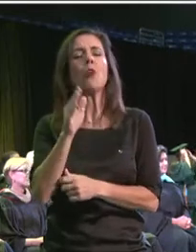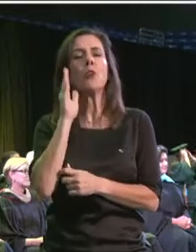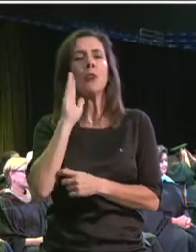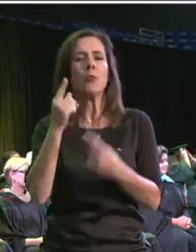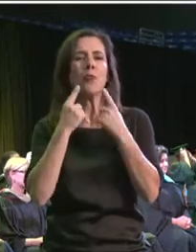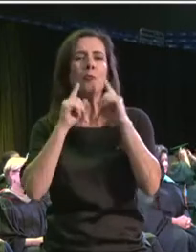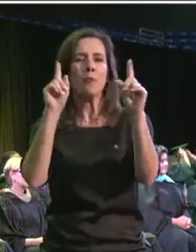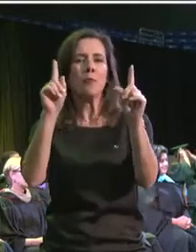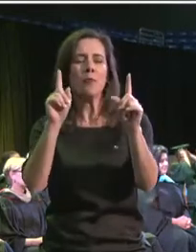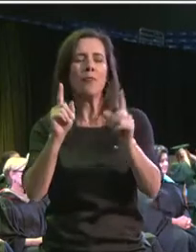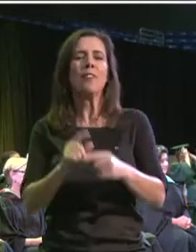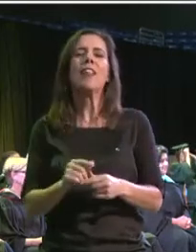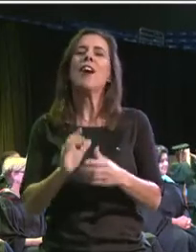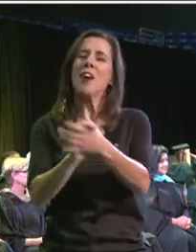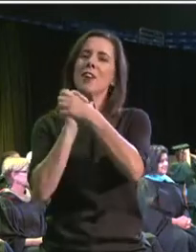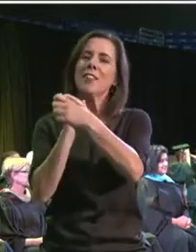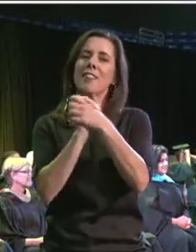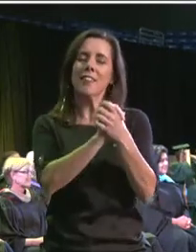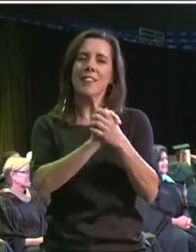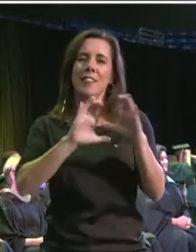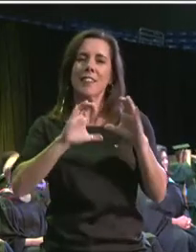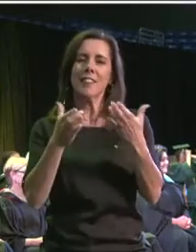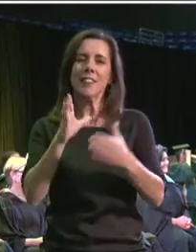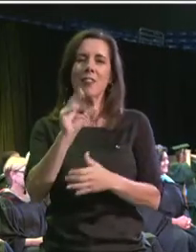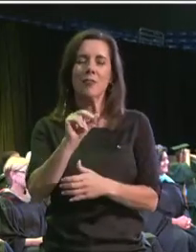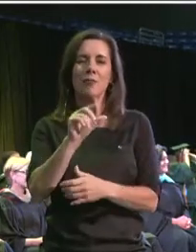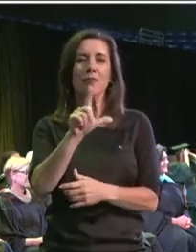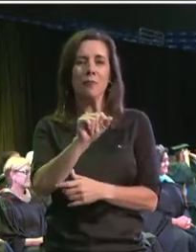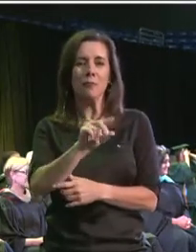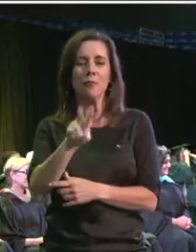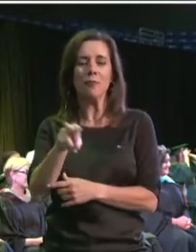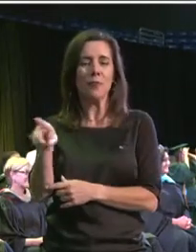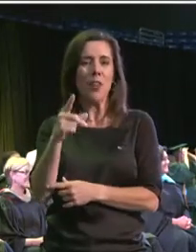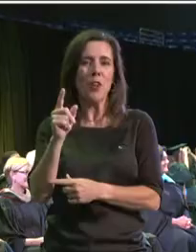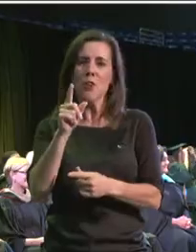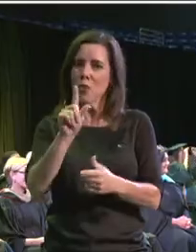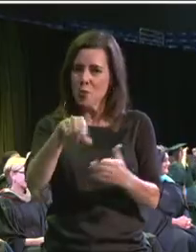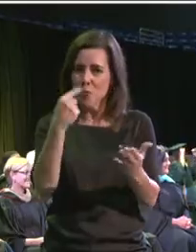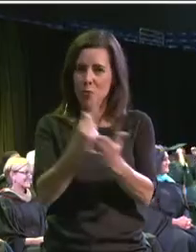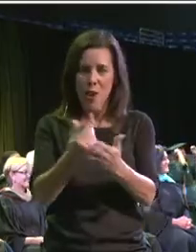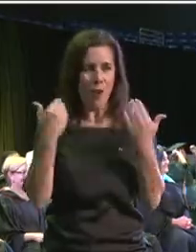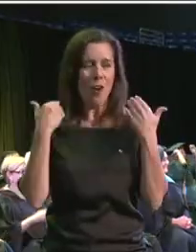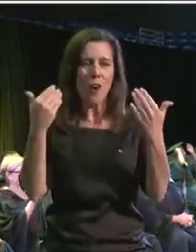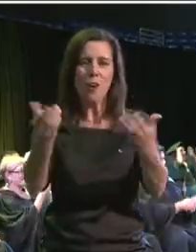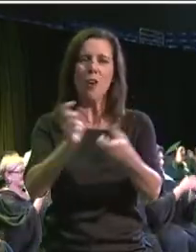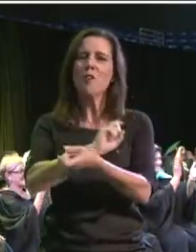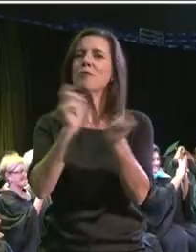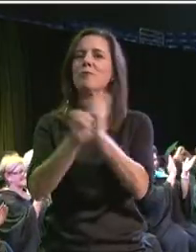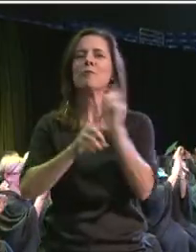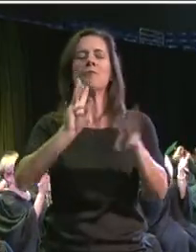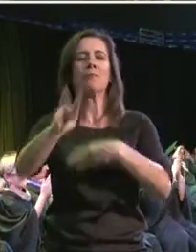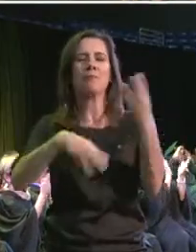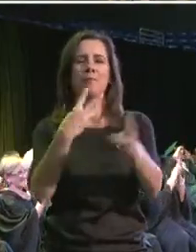aspirations. Congratulations, class of 2022. You did it. Go out and be the change.